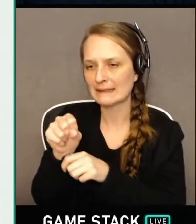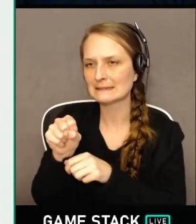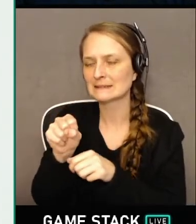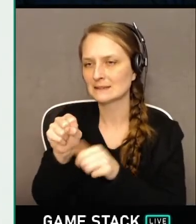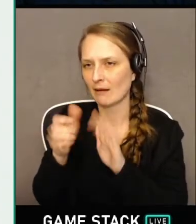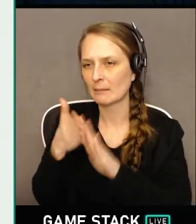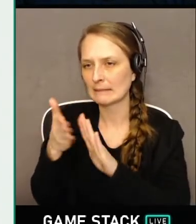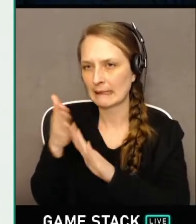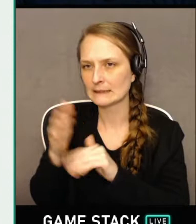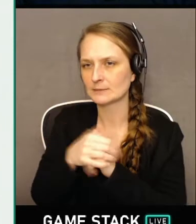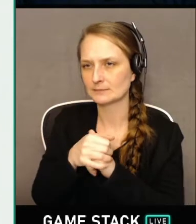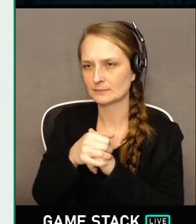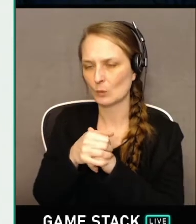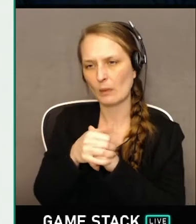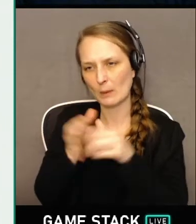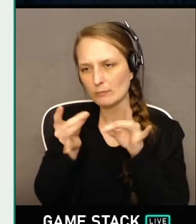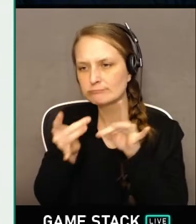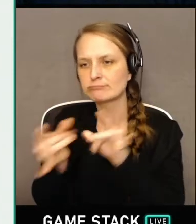work.